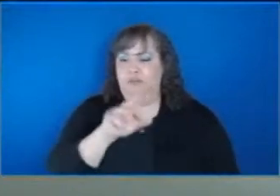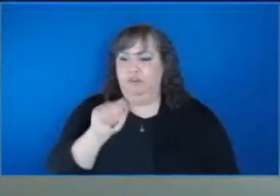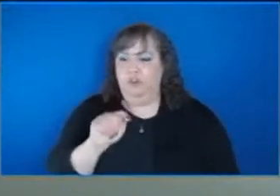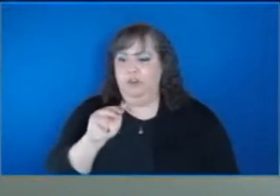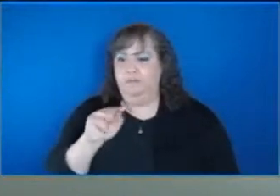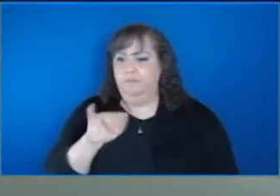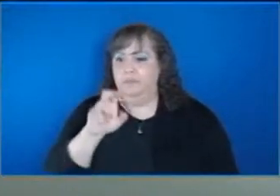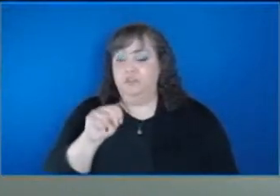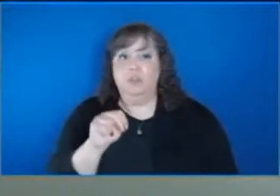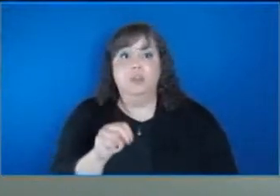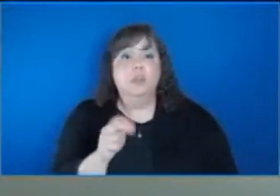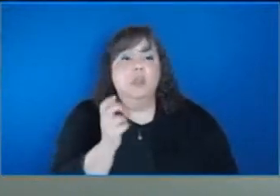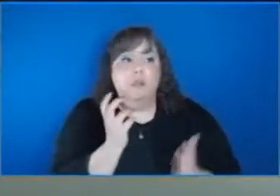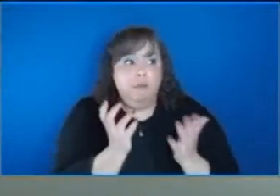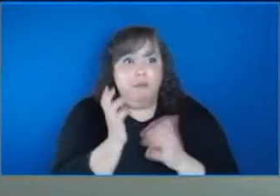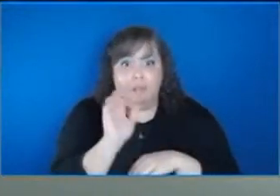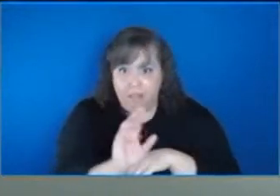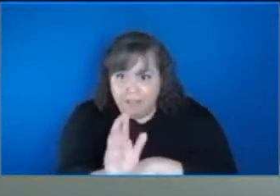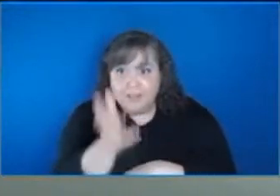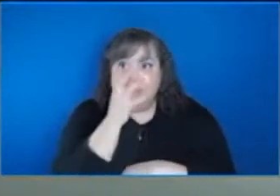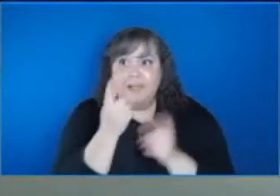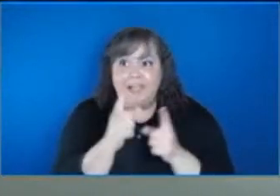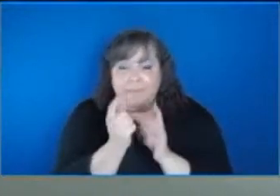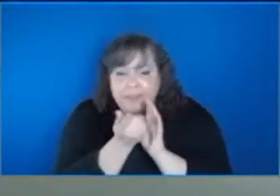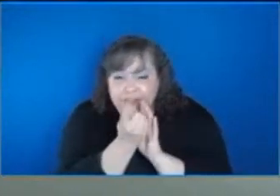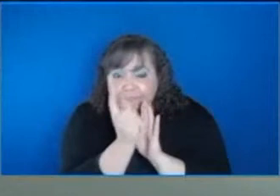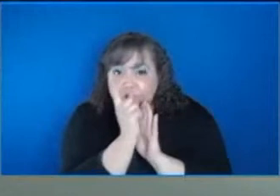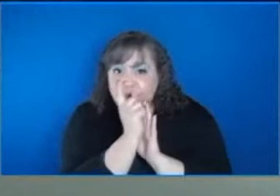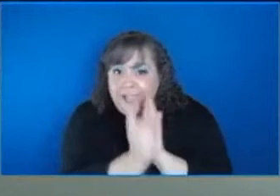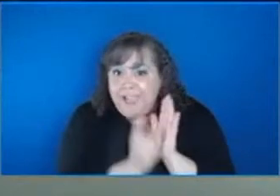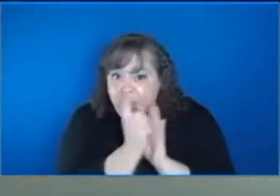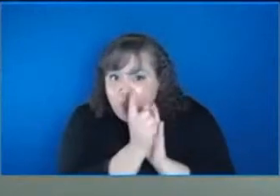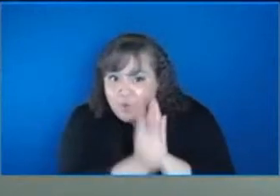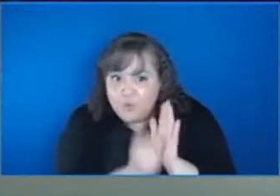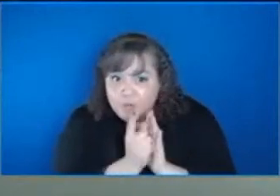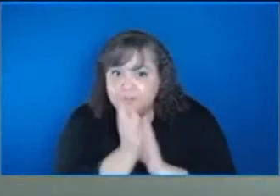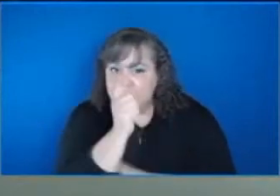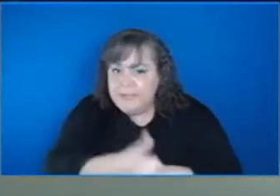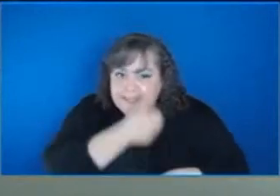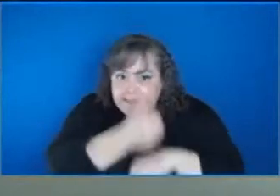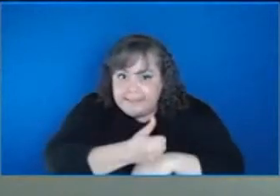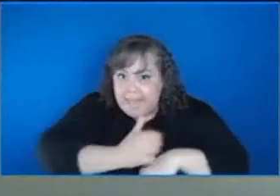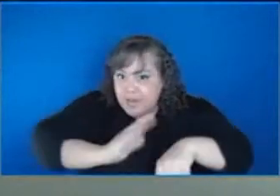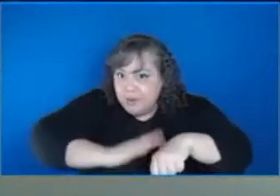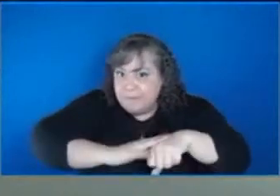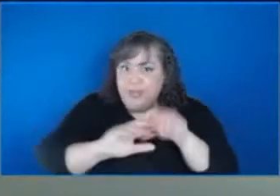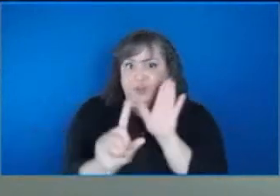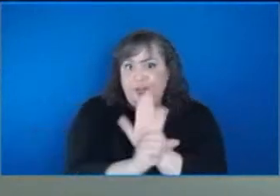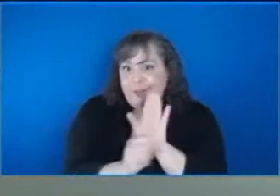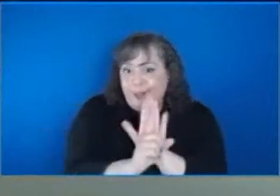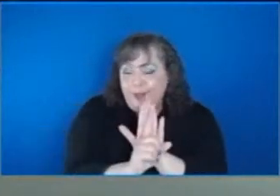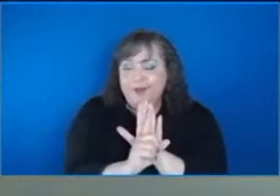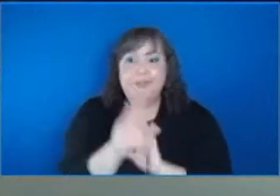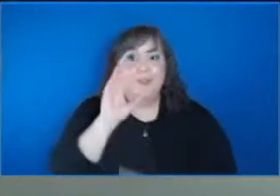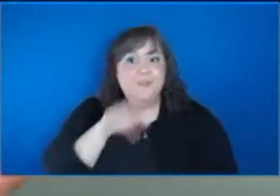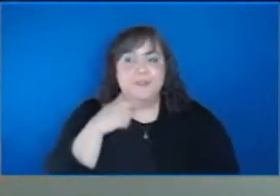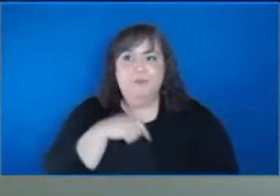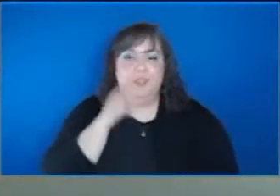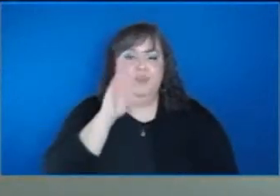away, and we do not want you to miss it. So you can set your reminders, set your alarms, and know we're streaming live